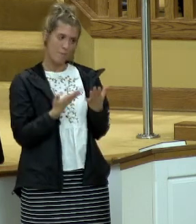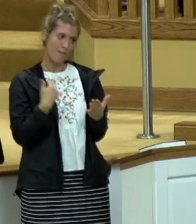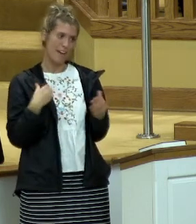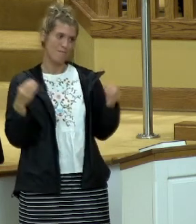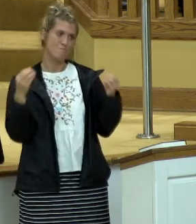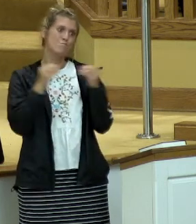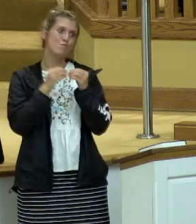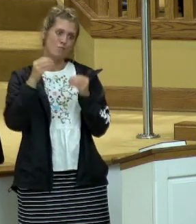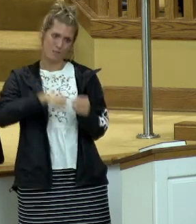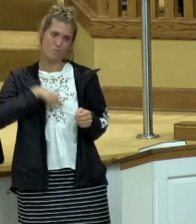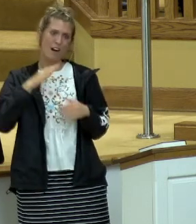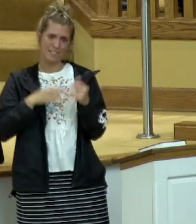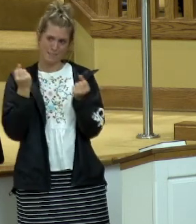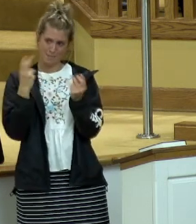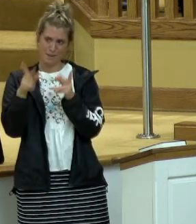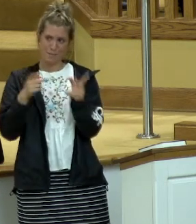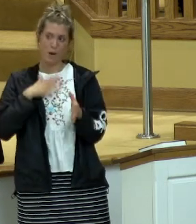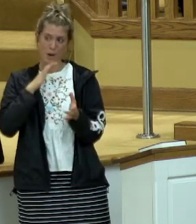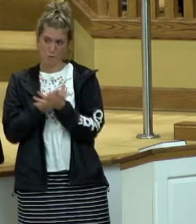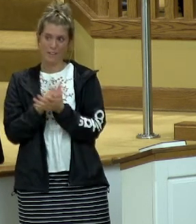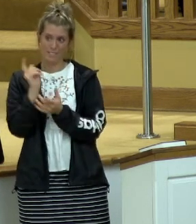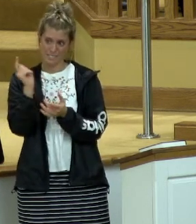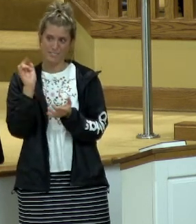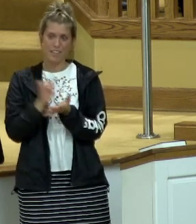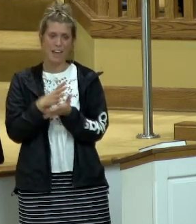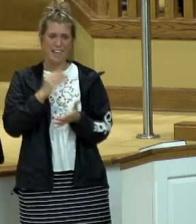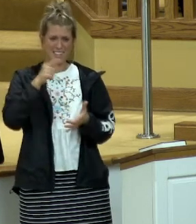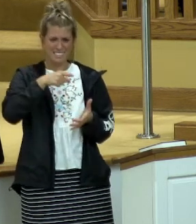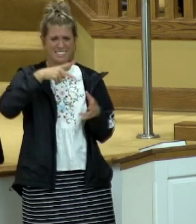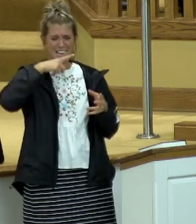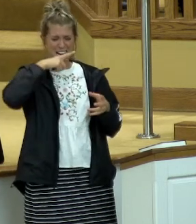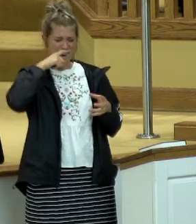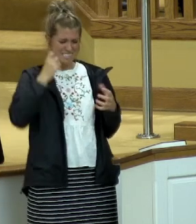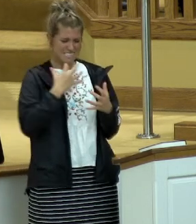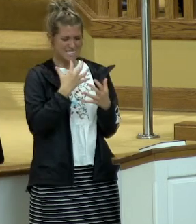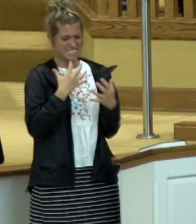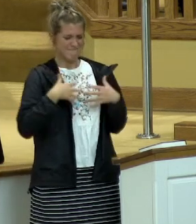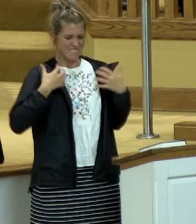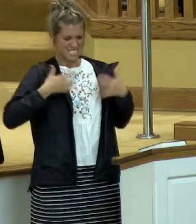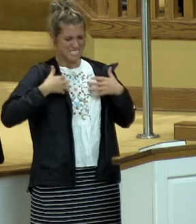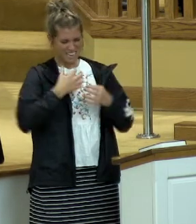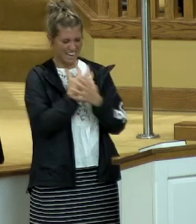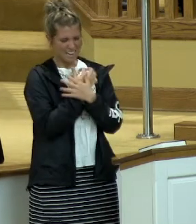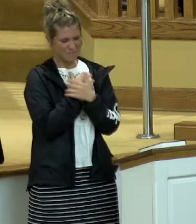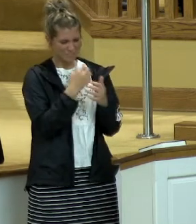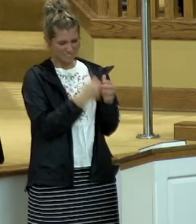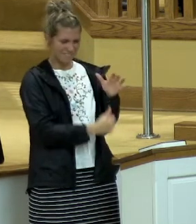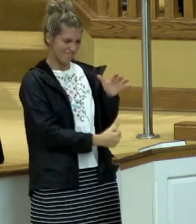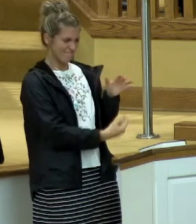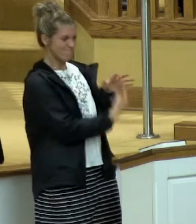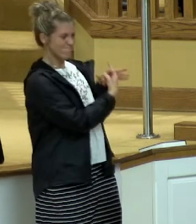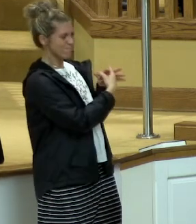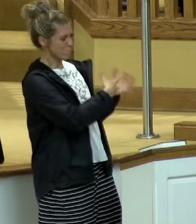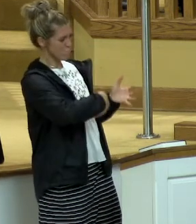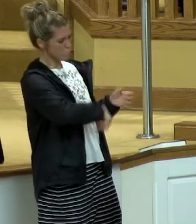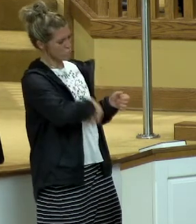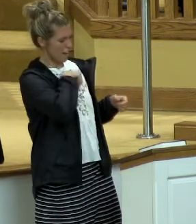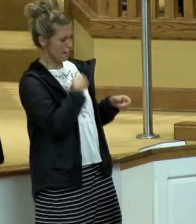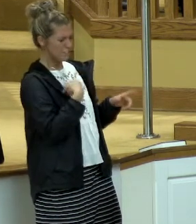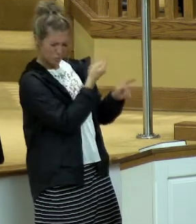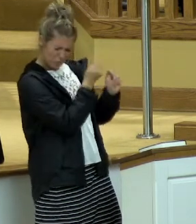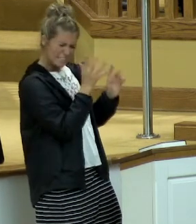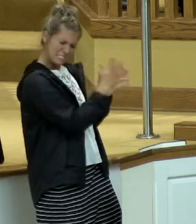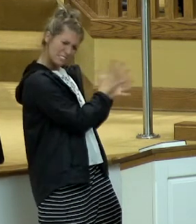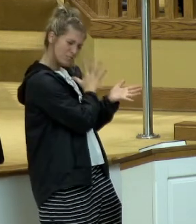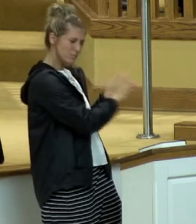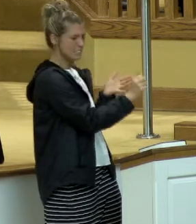have more pride than a lot of people. My wife can testify to that. And this ugly animal called pride starts sticking its head up, and I've tried to kill it, and I've tried to